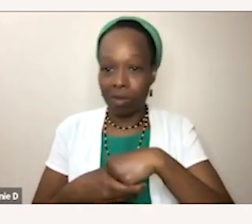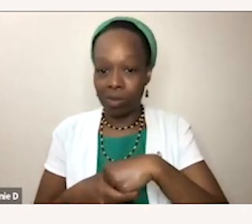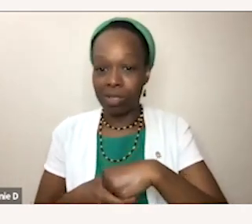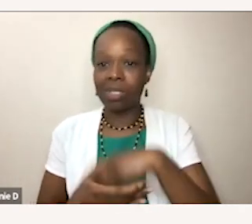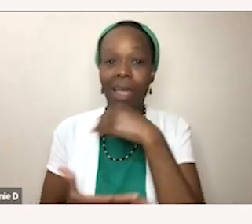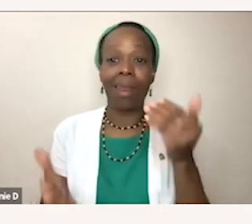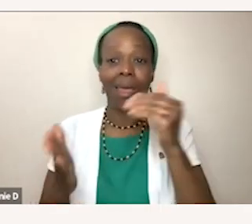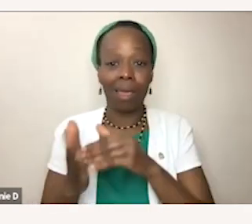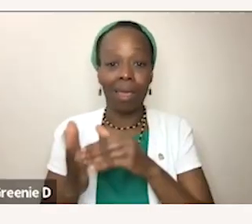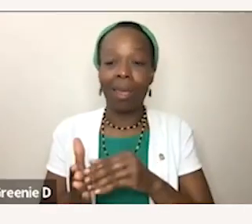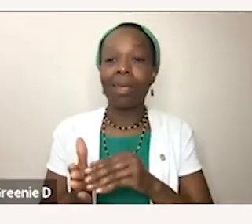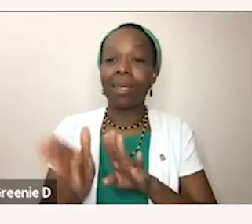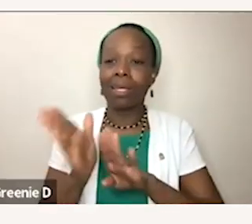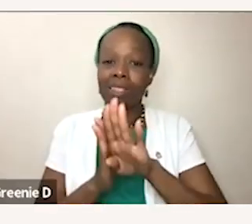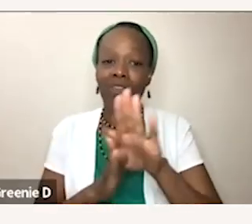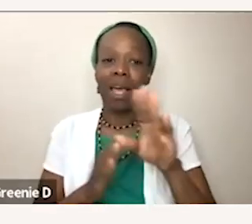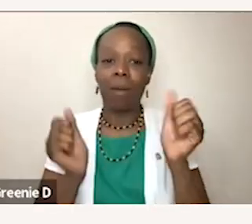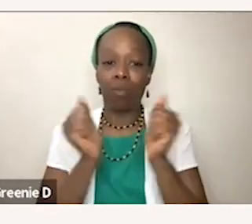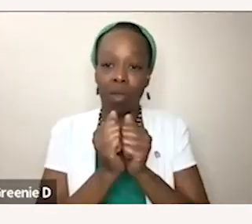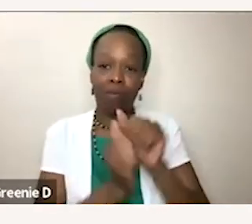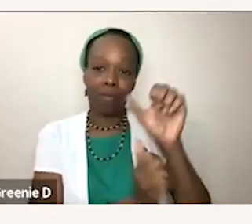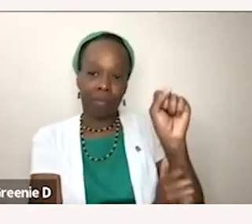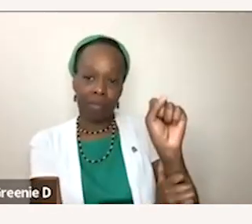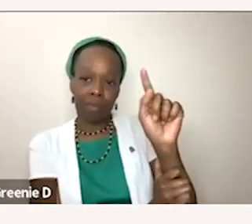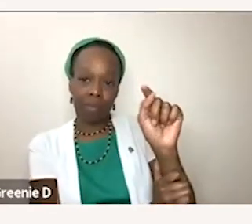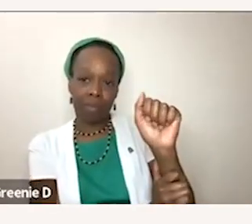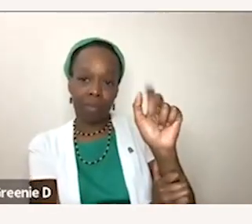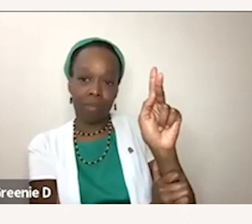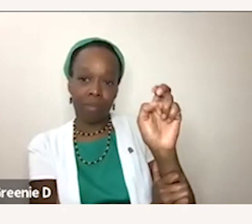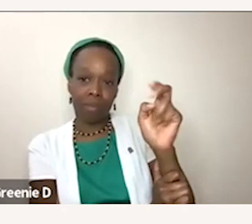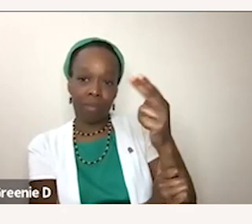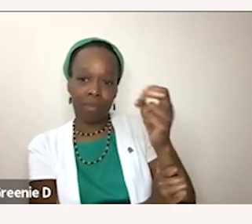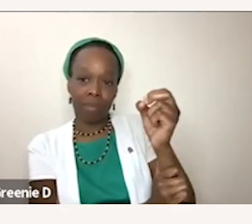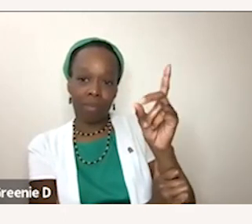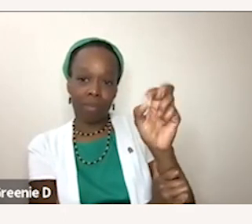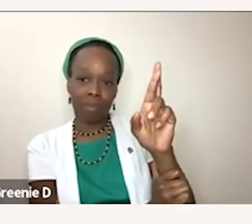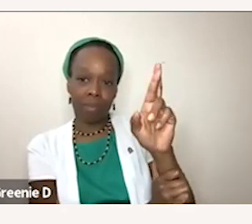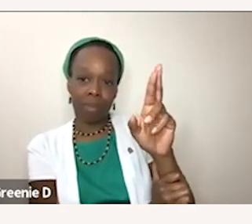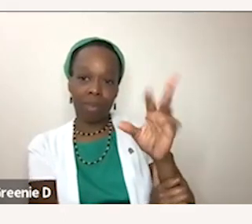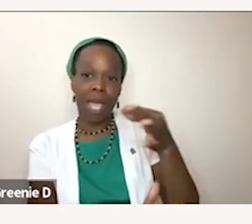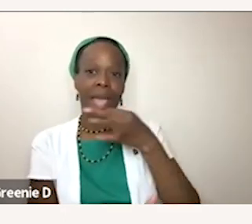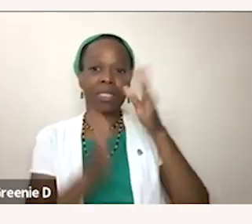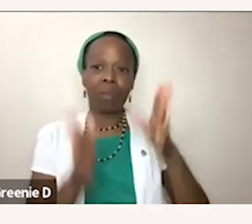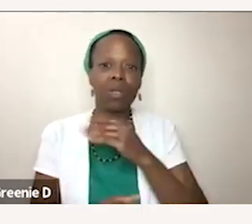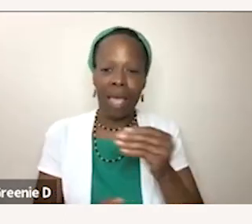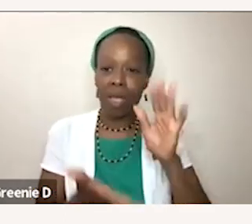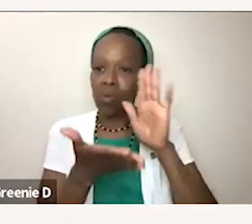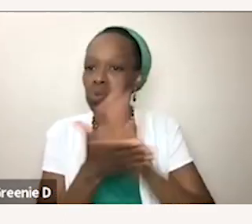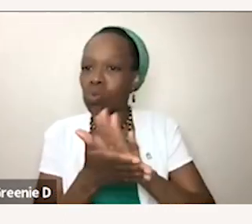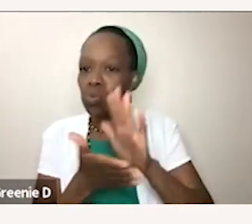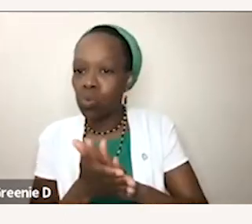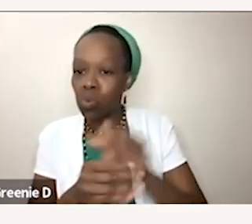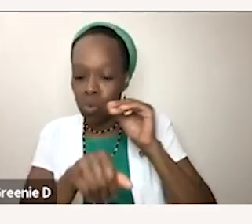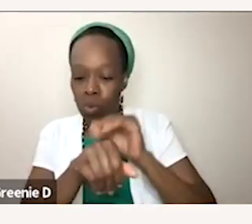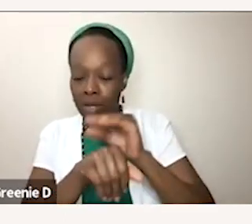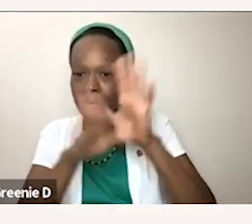again, developed with stakeholder experts, as well as school counselors of the year and teachers of the year,